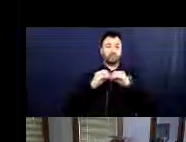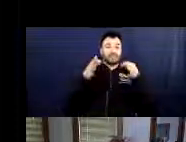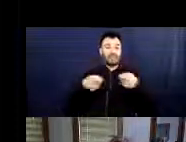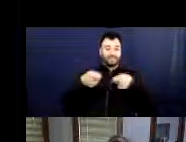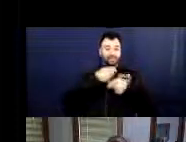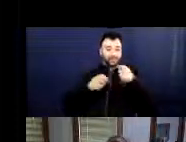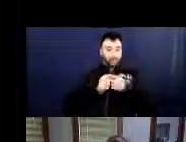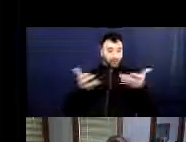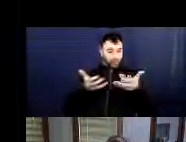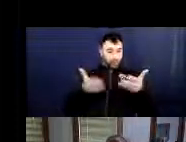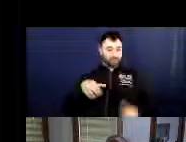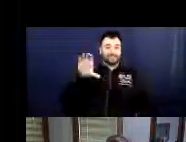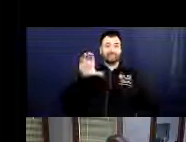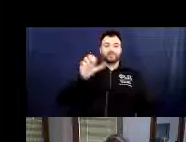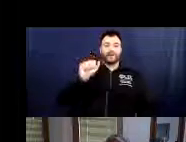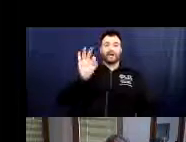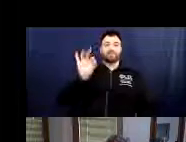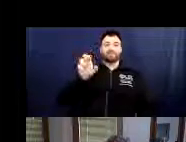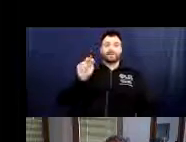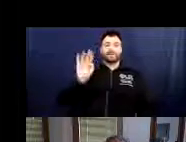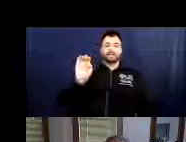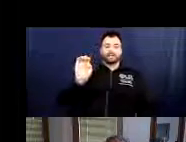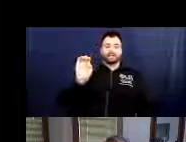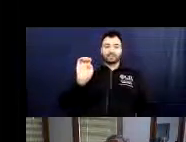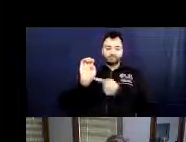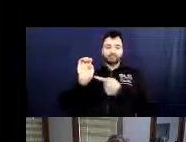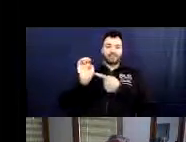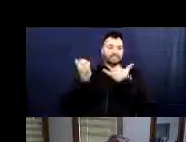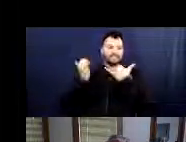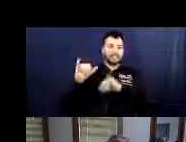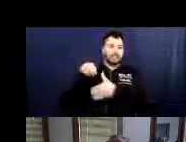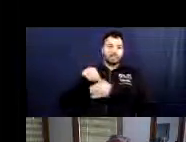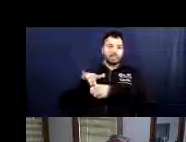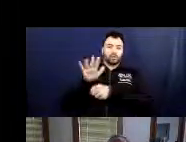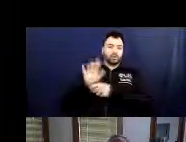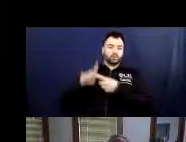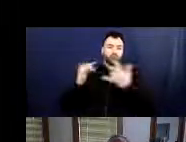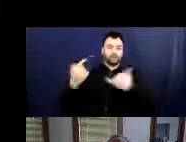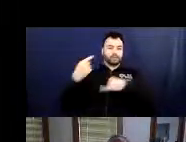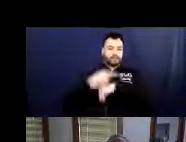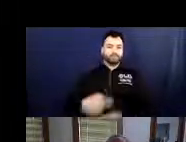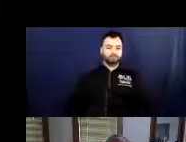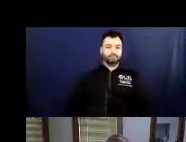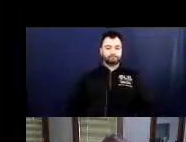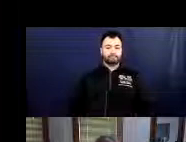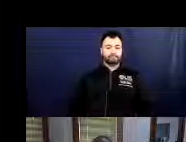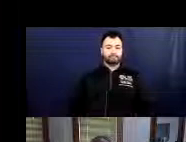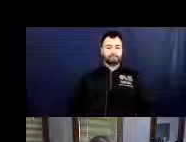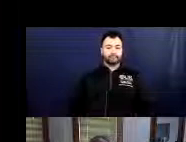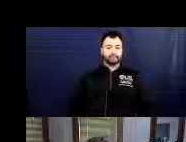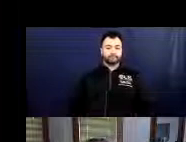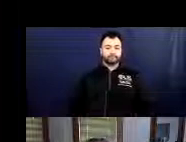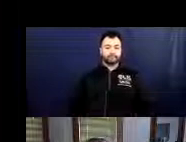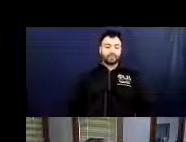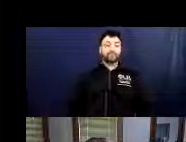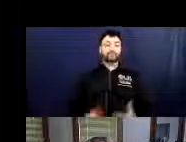be correct, which is still part of the ingredients in Coca-Cola. There was a time